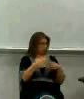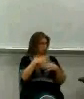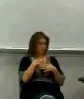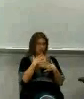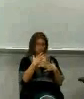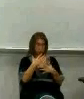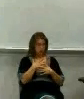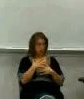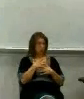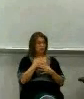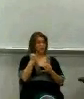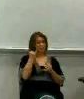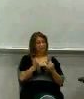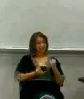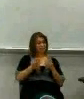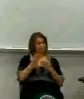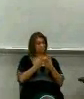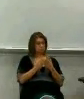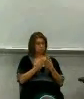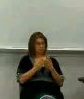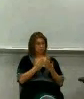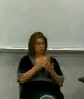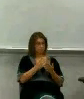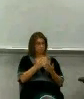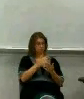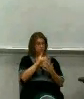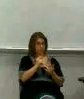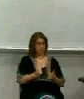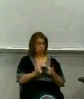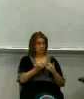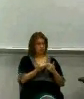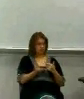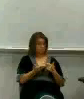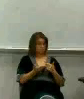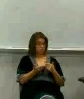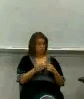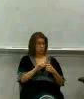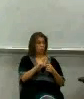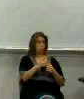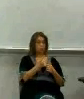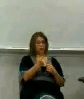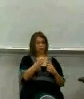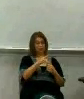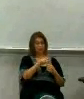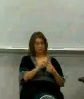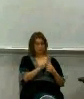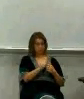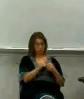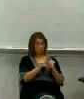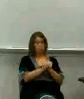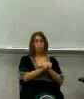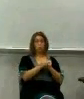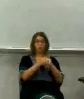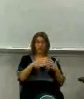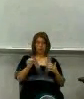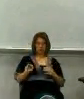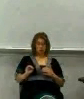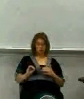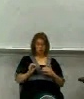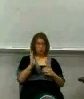The last bit is that organisms, in the absence of oxygen, are going to